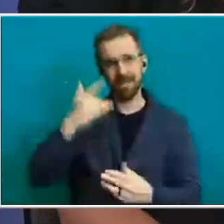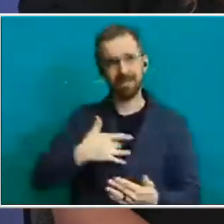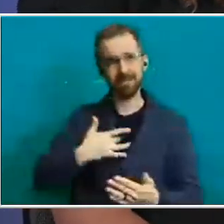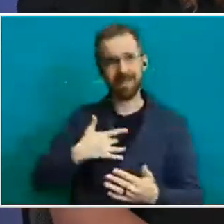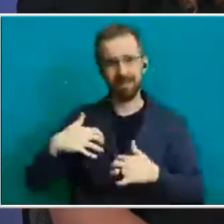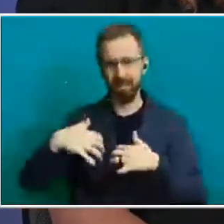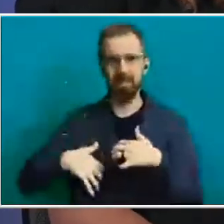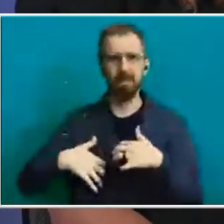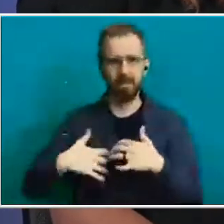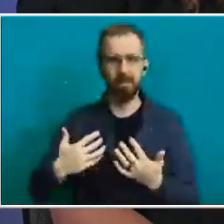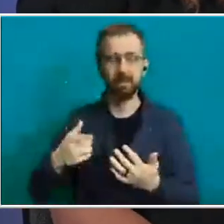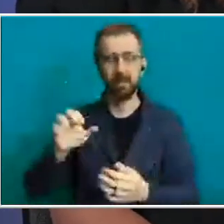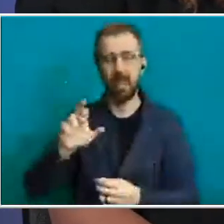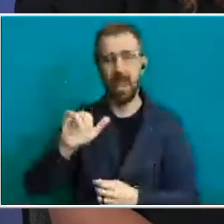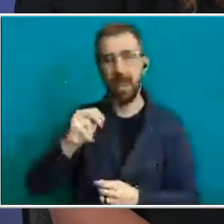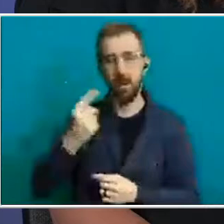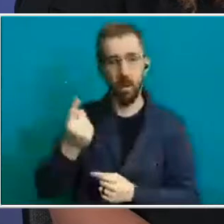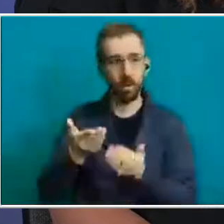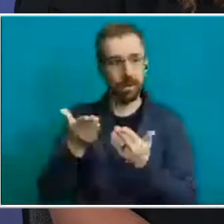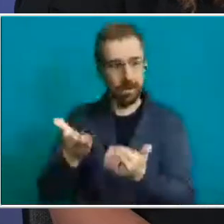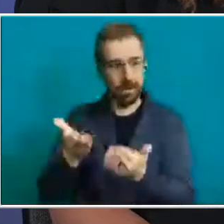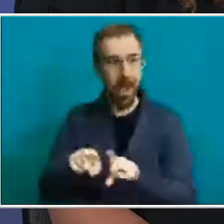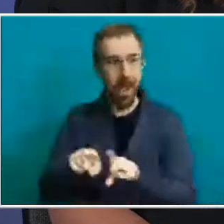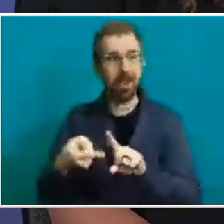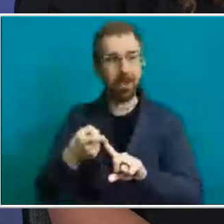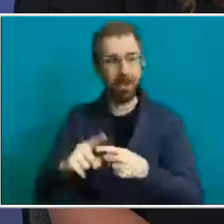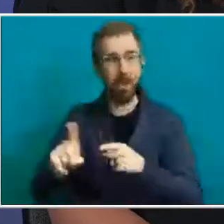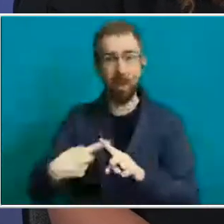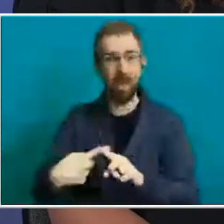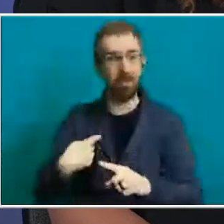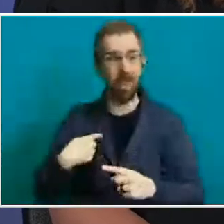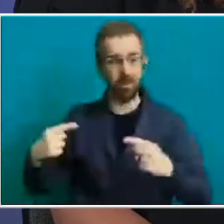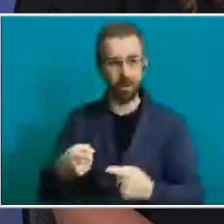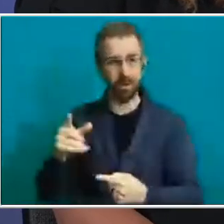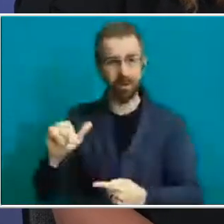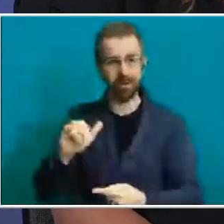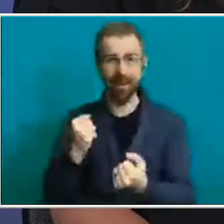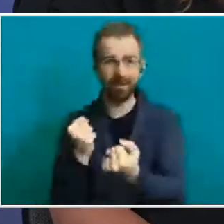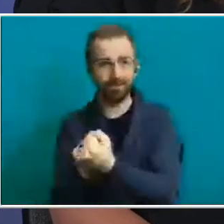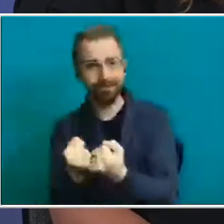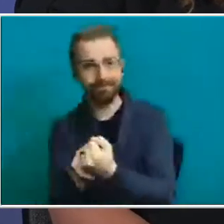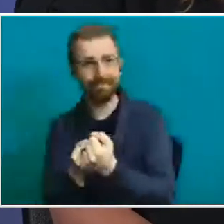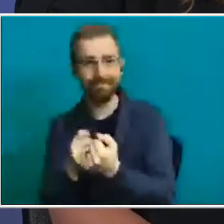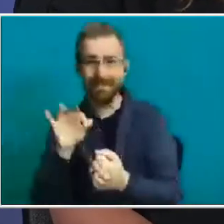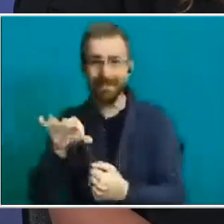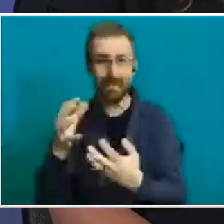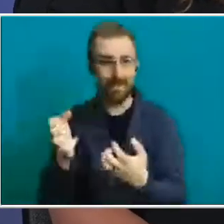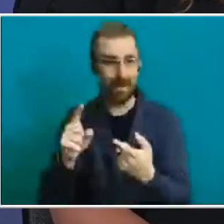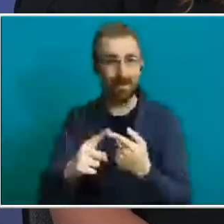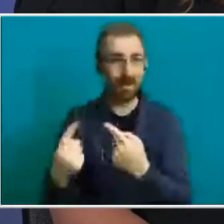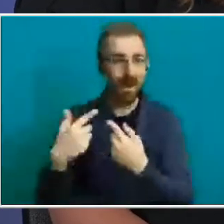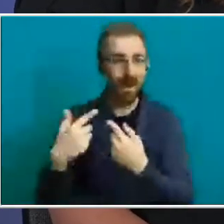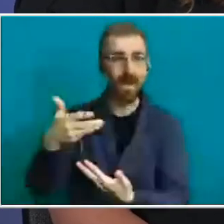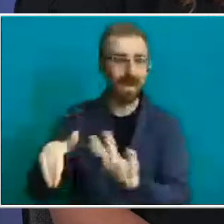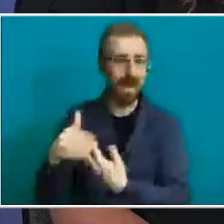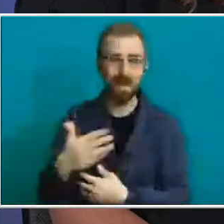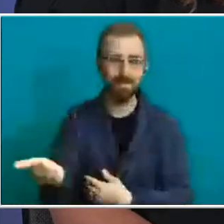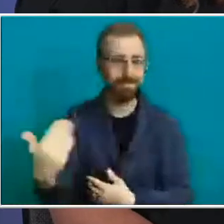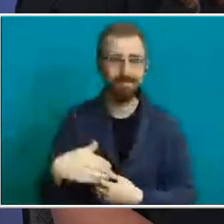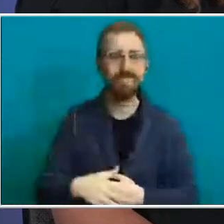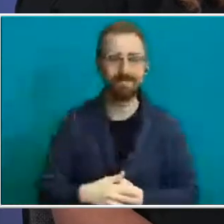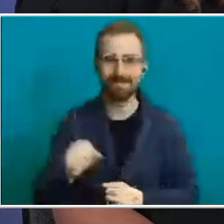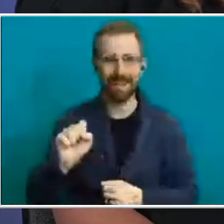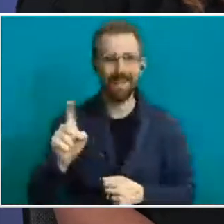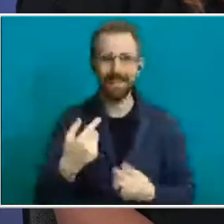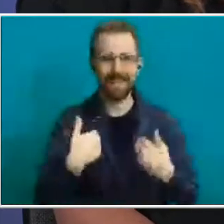being there just for a friend. I know right when I got hurt, she was like, I'm always here just if you want to come hang out with me. But yeah, just having her to